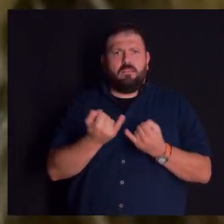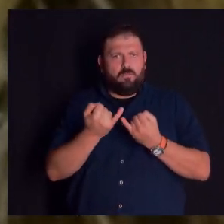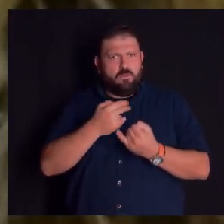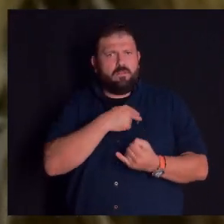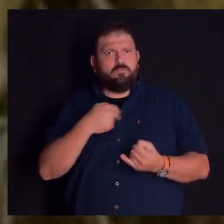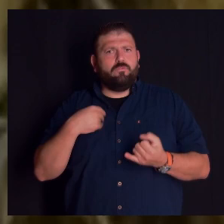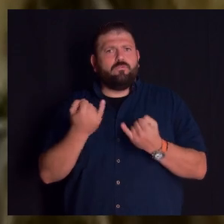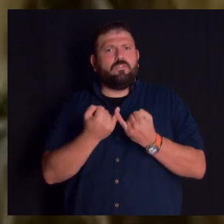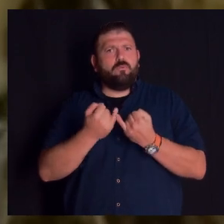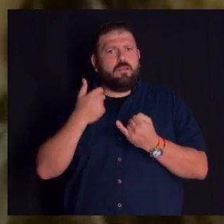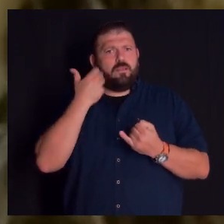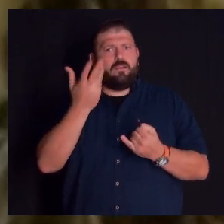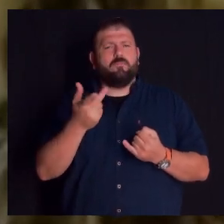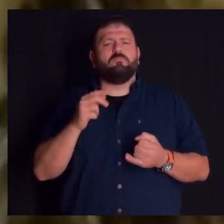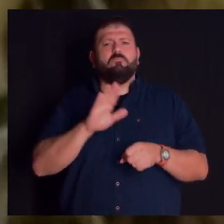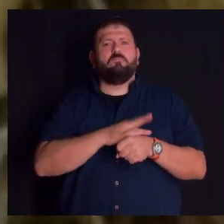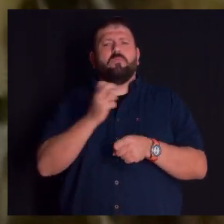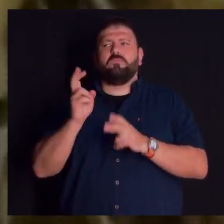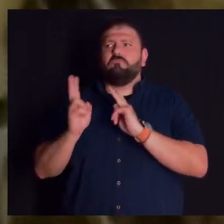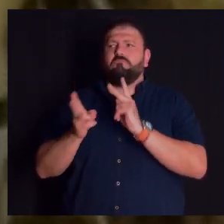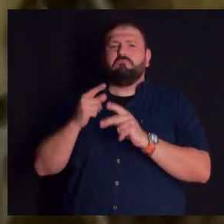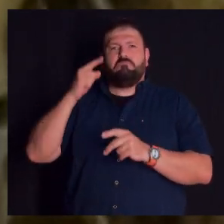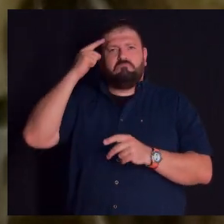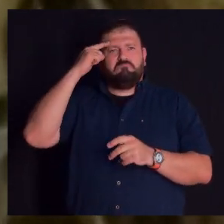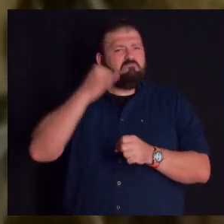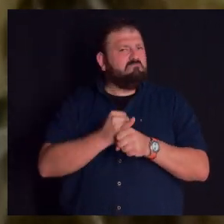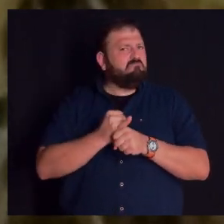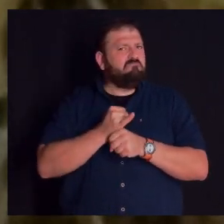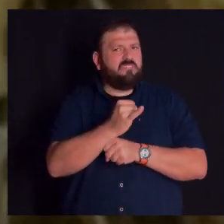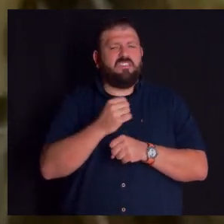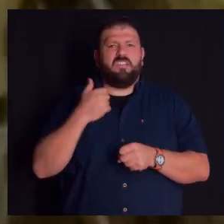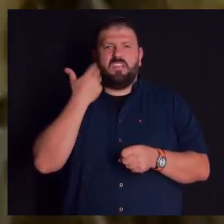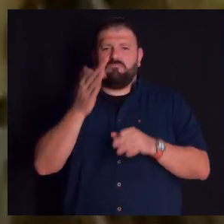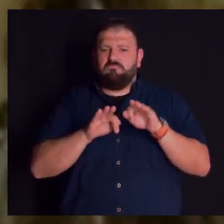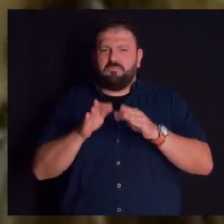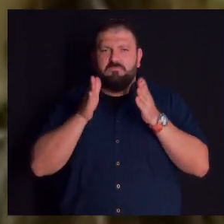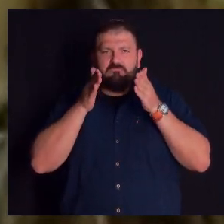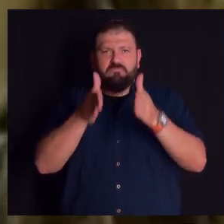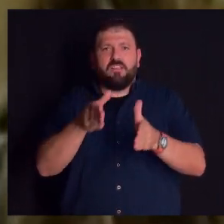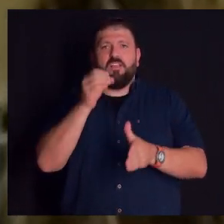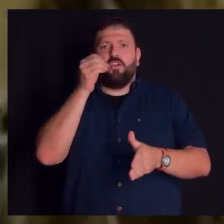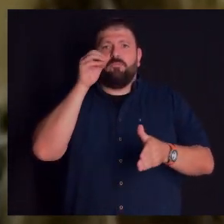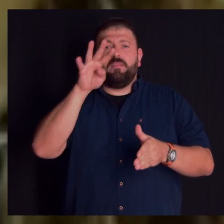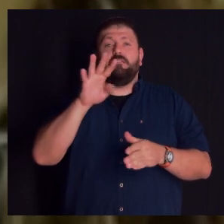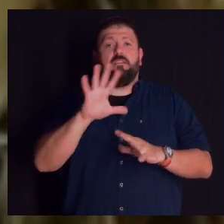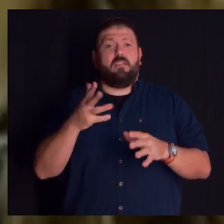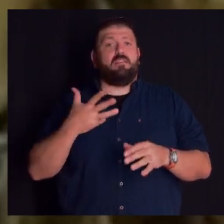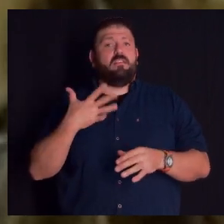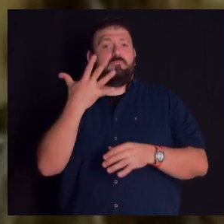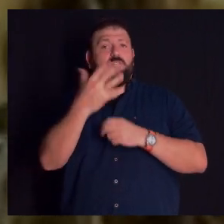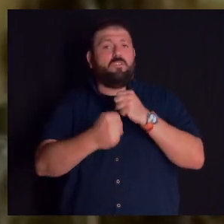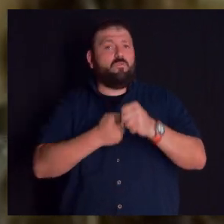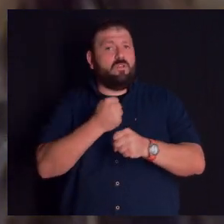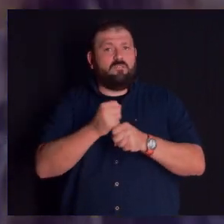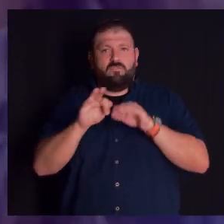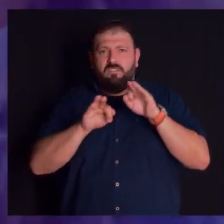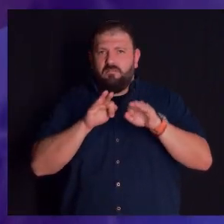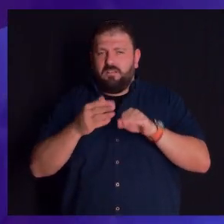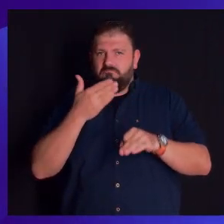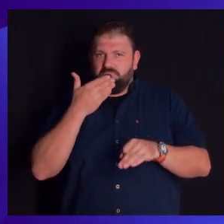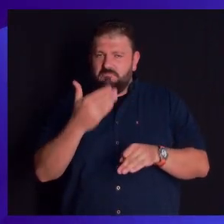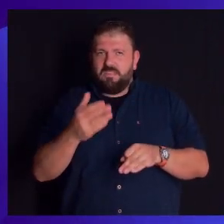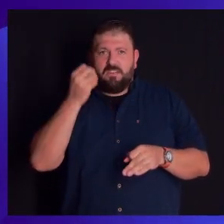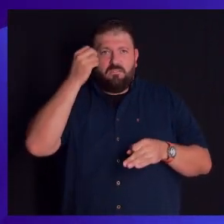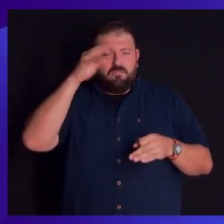we can do it. And that's why we took the decision to dedicate 100% of our time